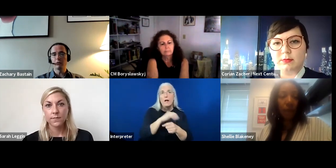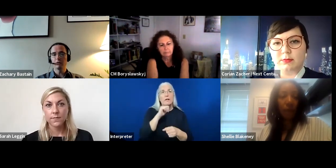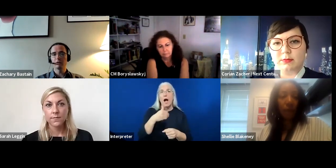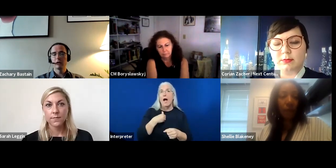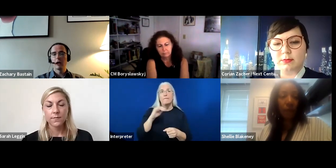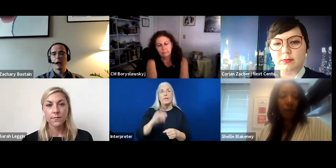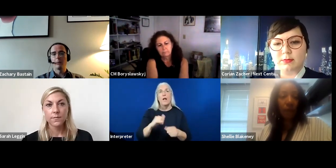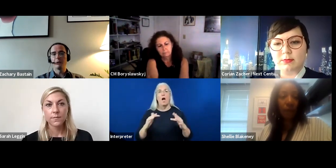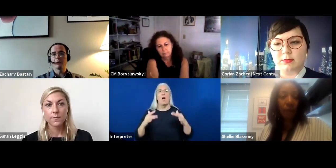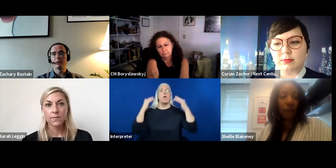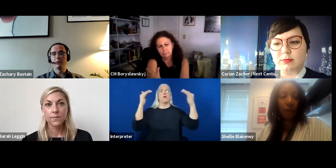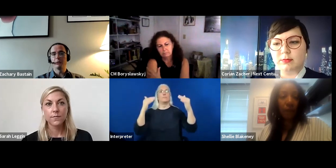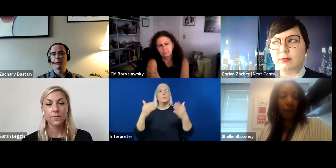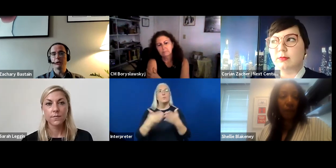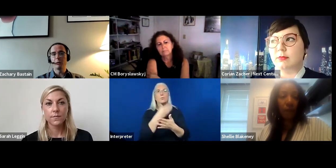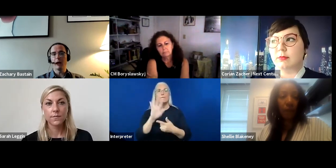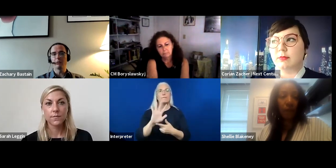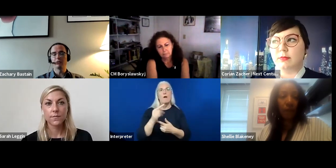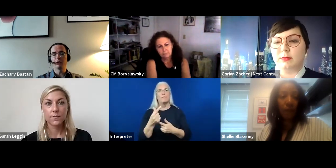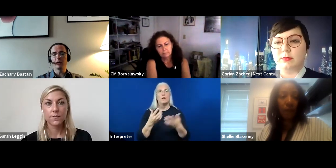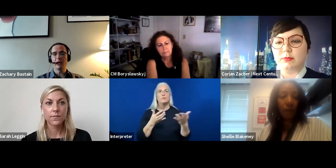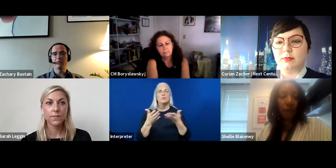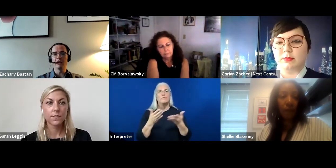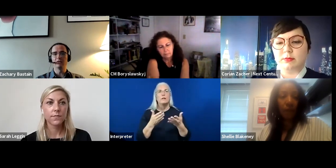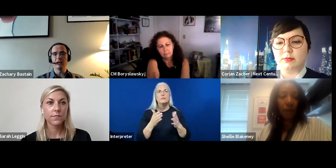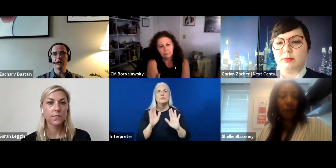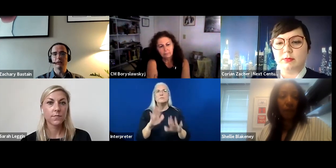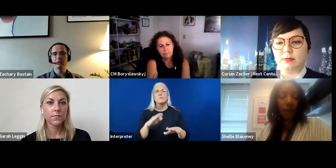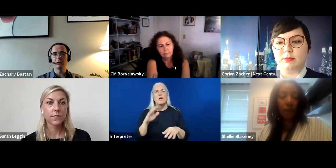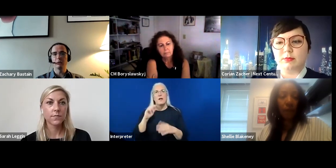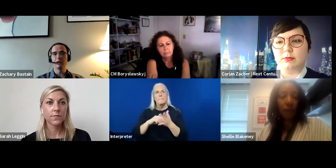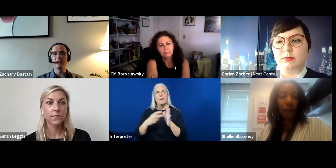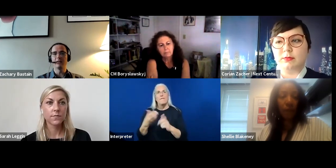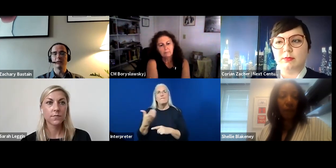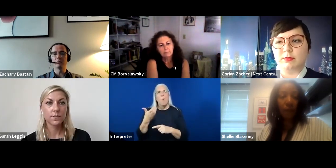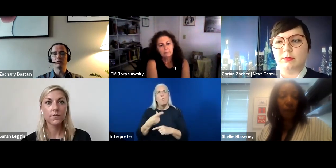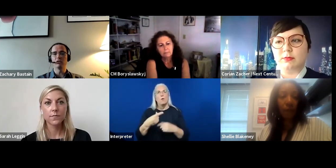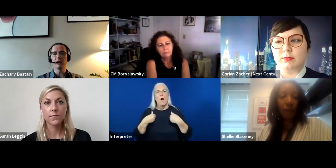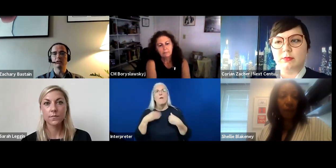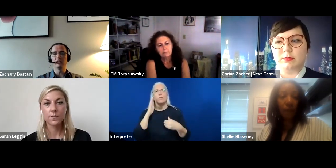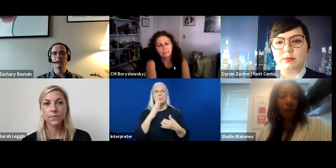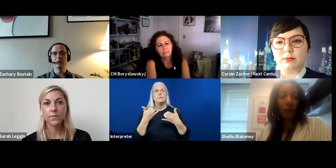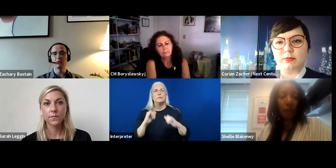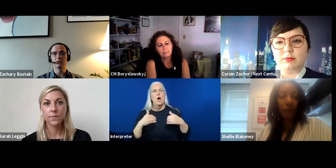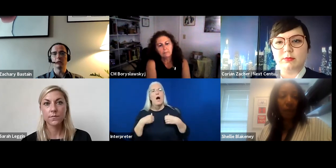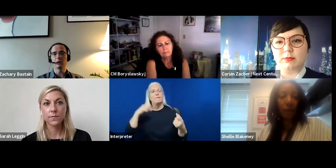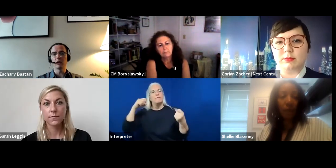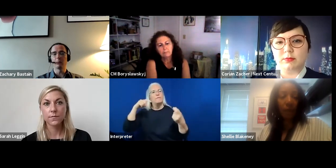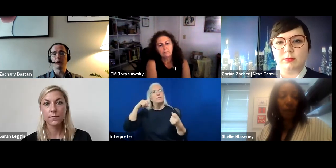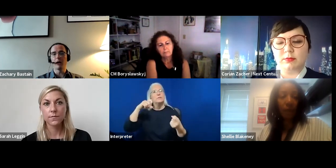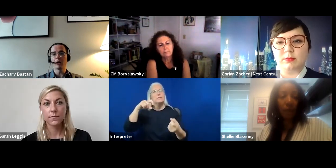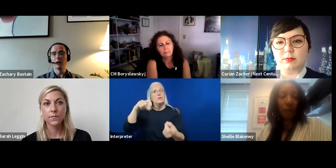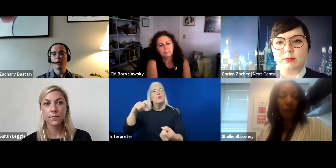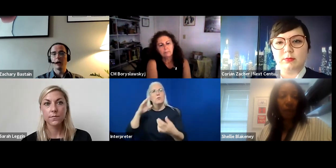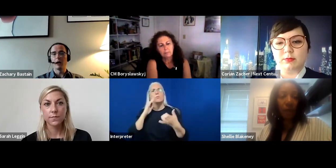level service, the phone that you have is still going to have the antenna, so you can get the 4G LTE service that you were